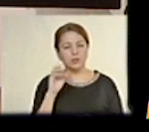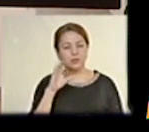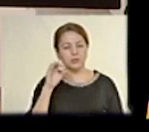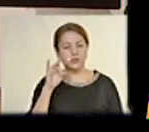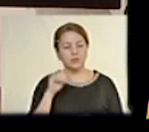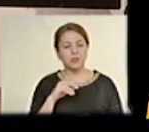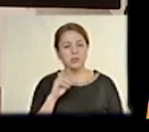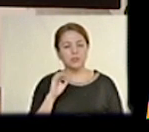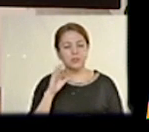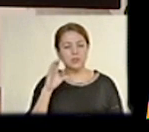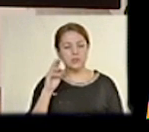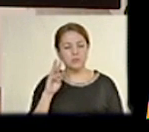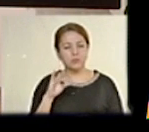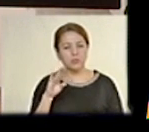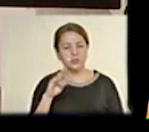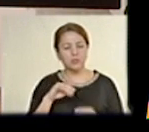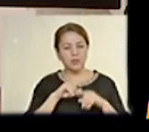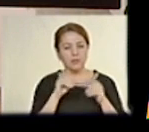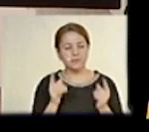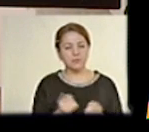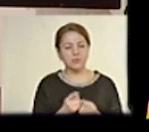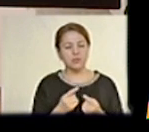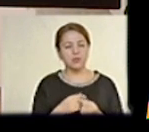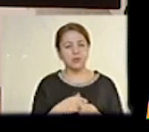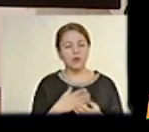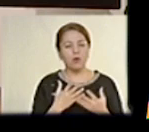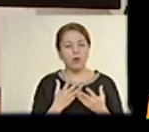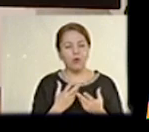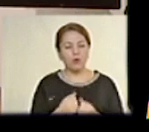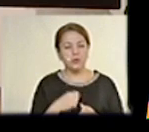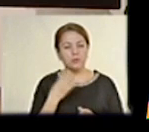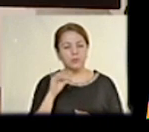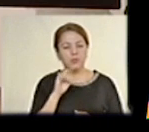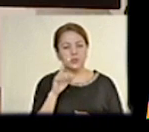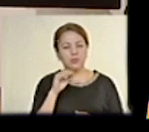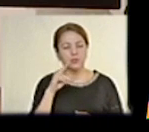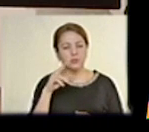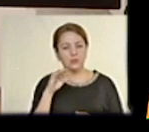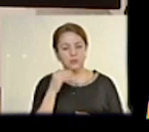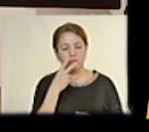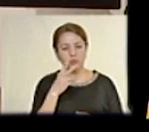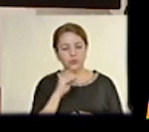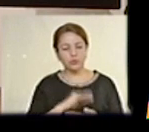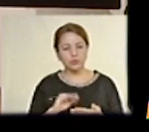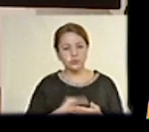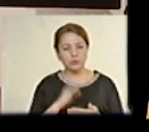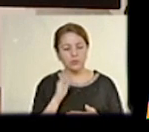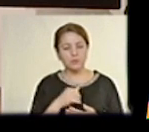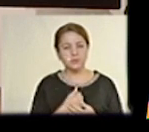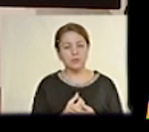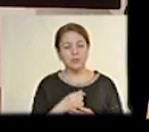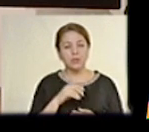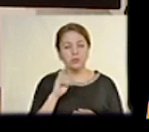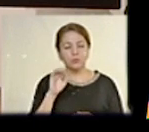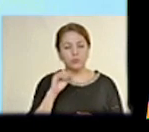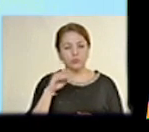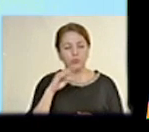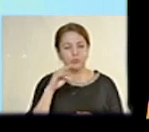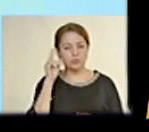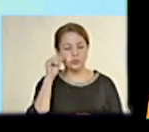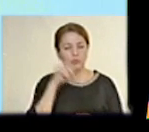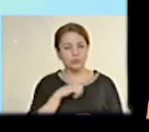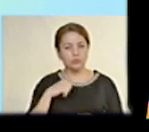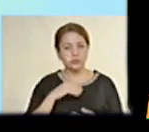kasr qismlarini qavslarga olib, yig'indi ko'rinishda yozib olar ekanmiz. Endi butun sonini o'zini